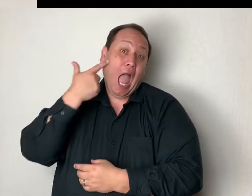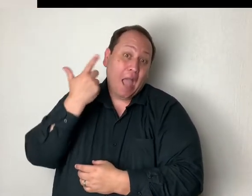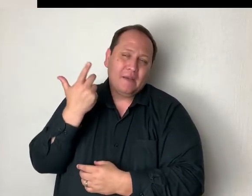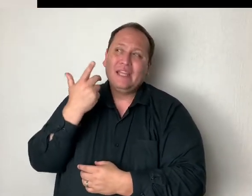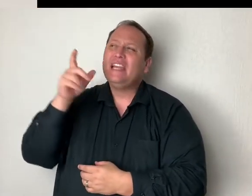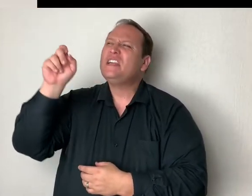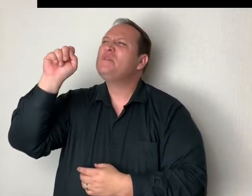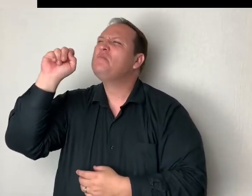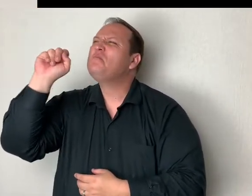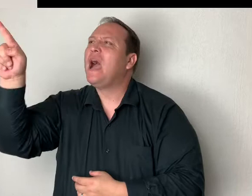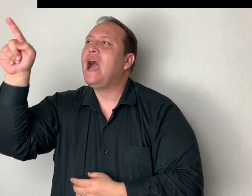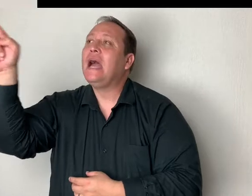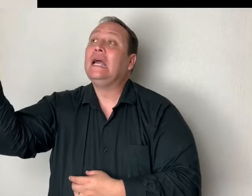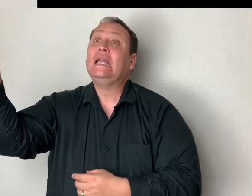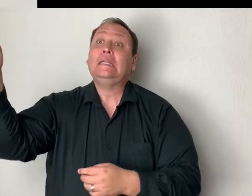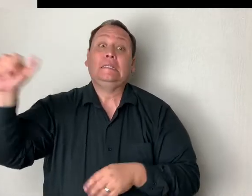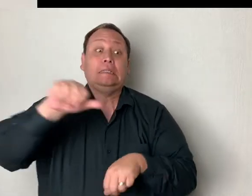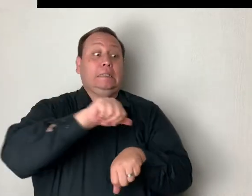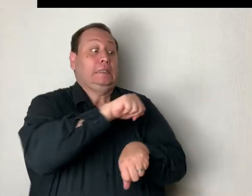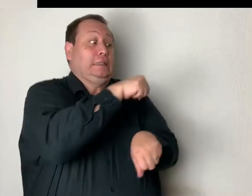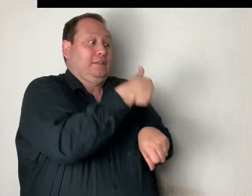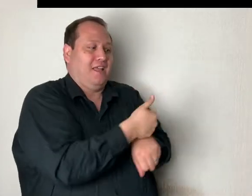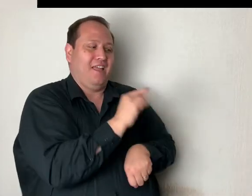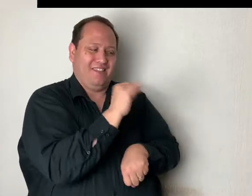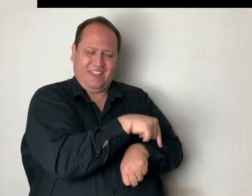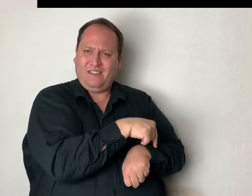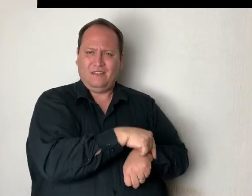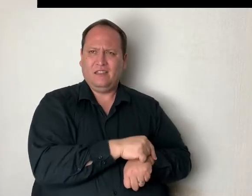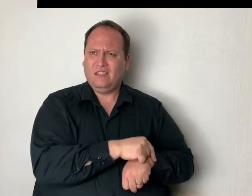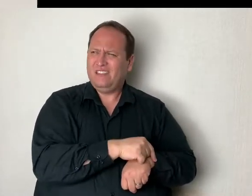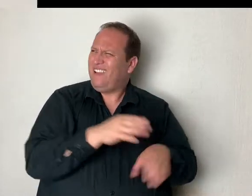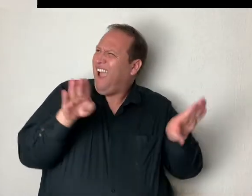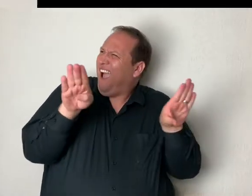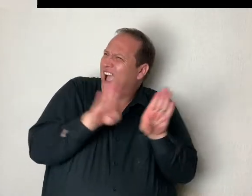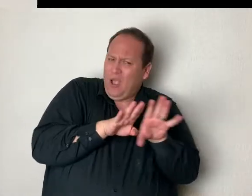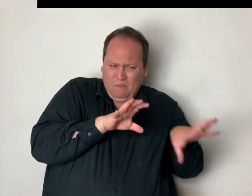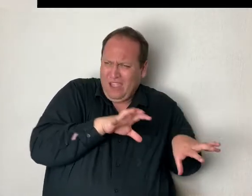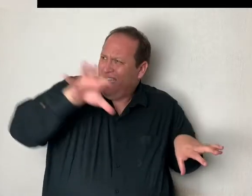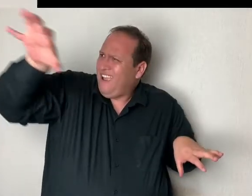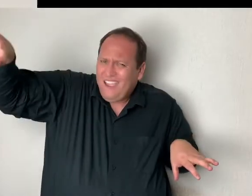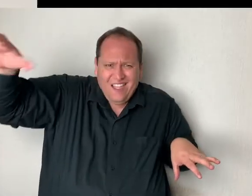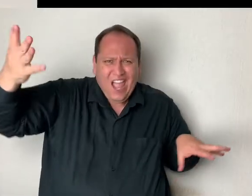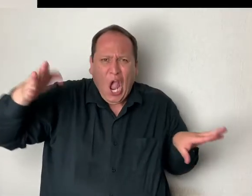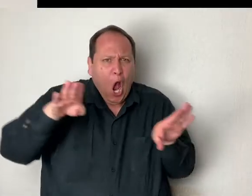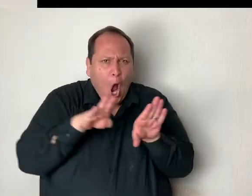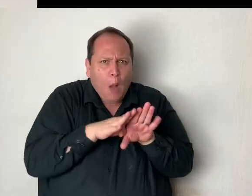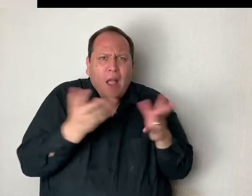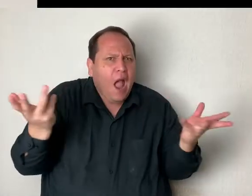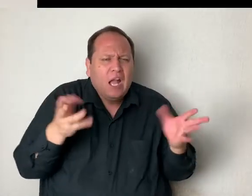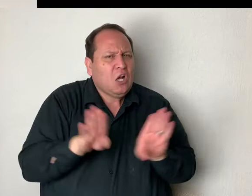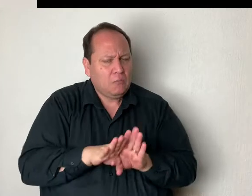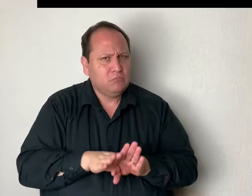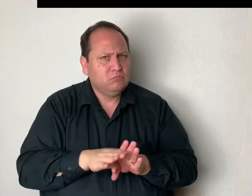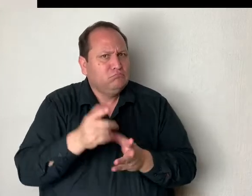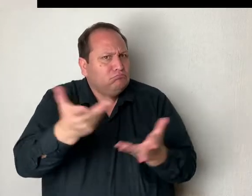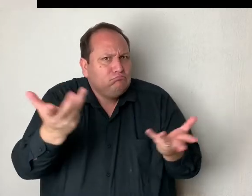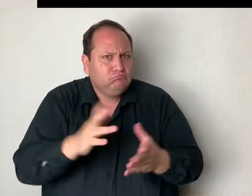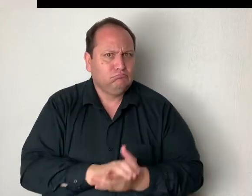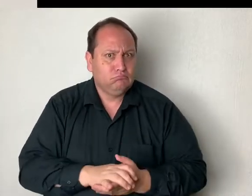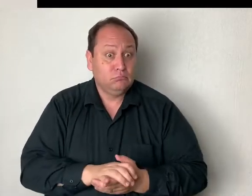Tijuana. And you might ask, well, how? What are you going to do? Are you going to destroy all